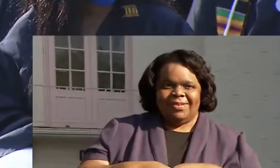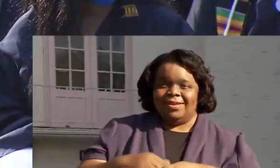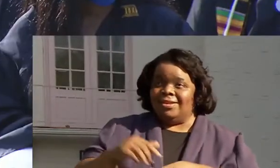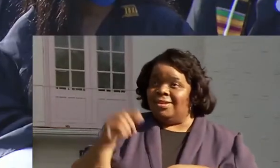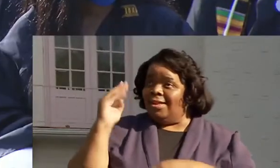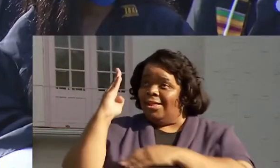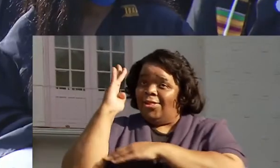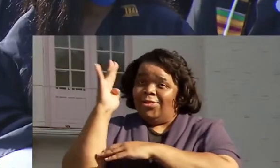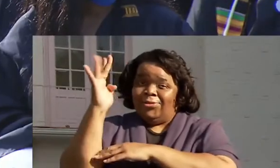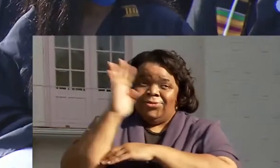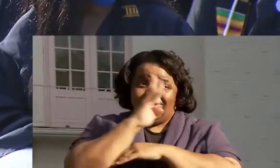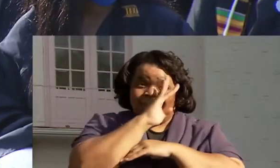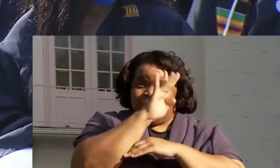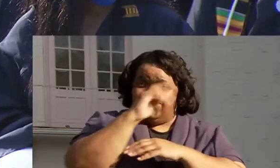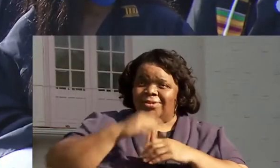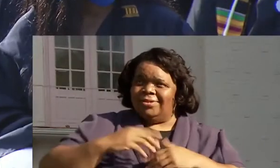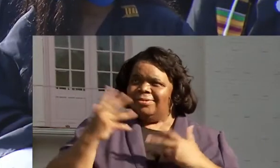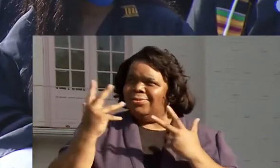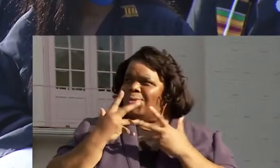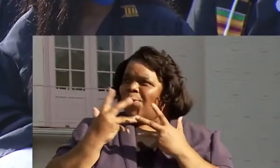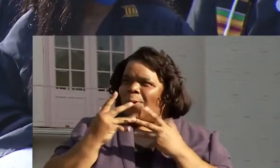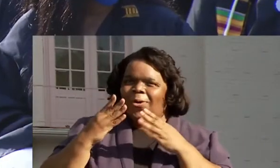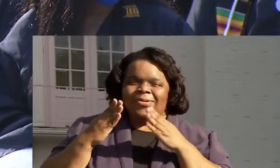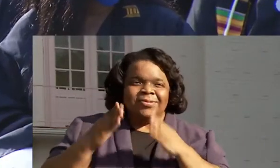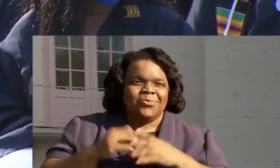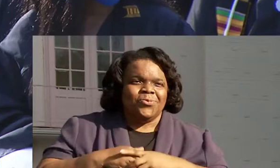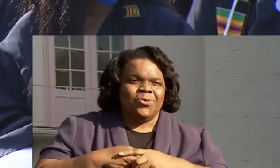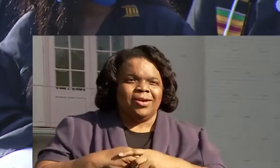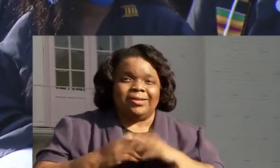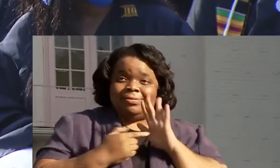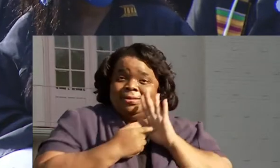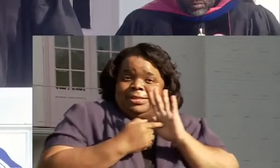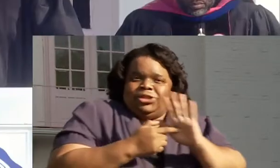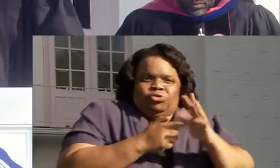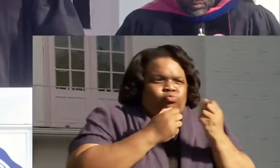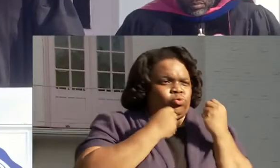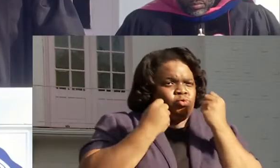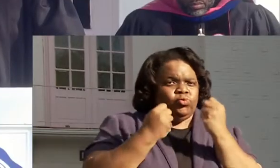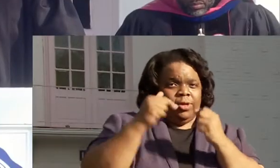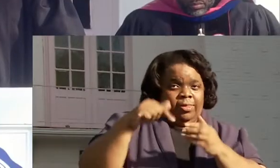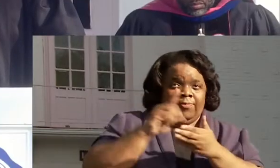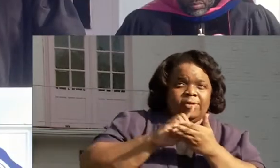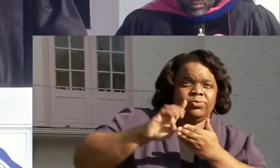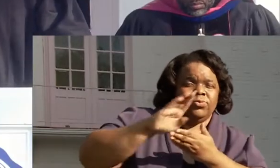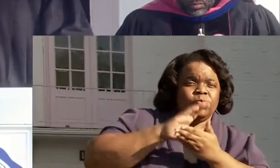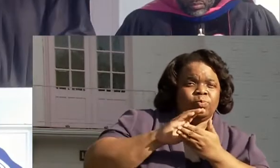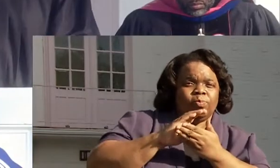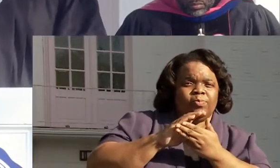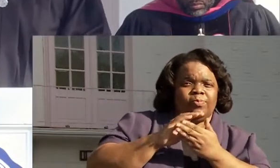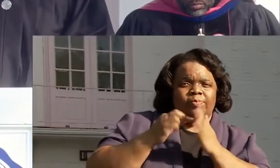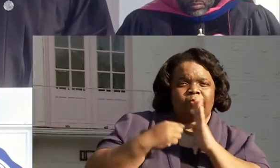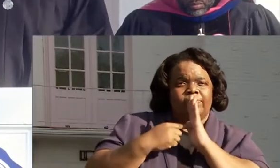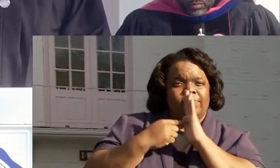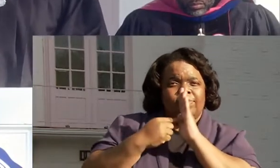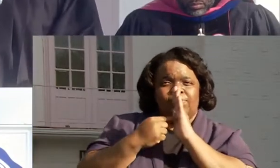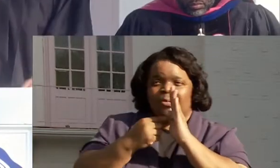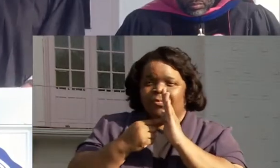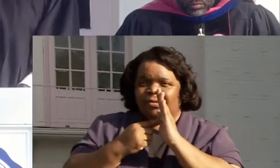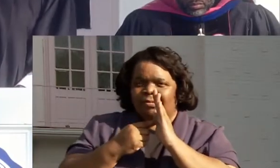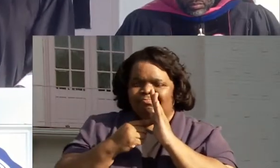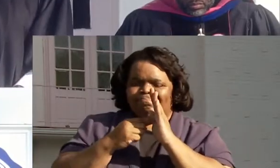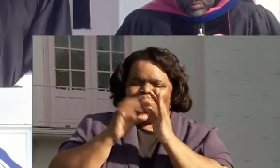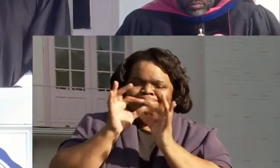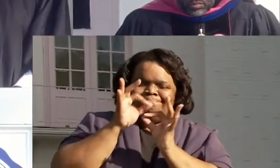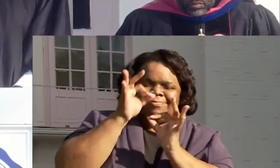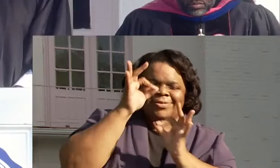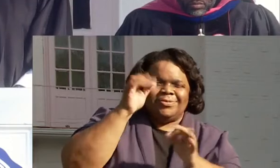doing this majestic way are a symbol of the strength of this institution. They represent the enduring spirit of the